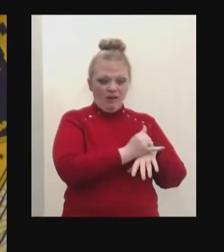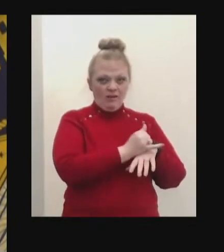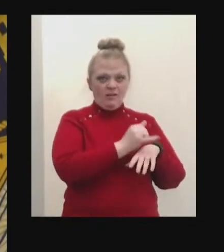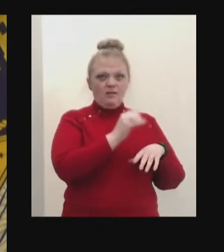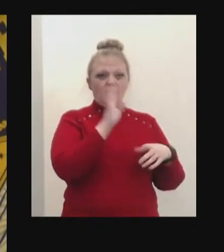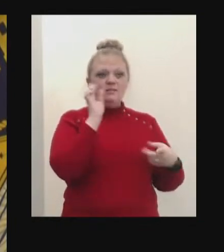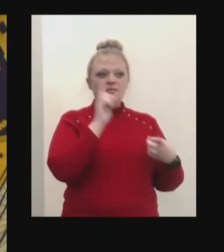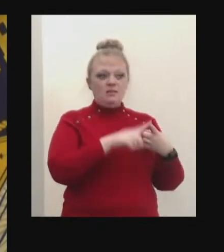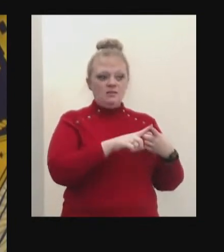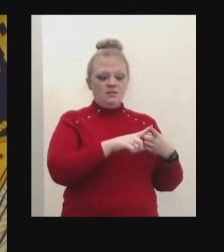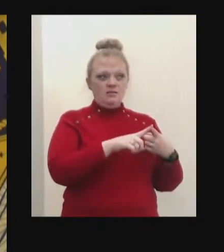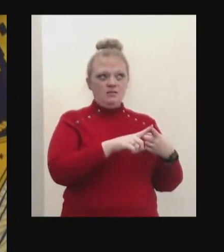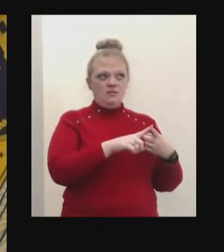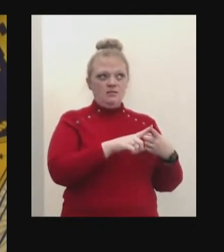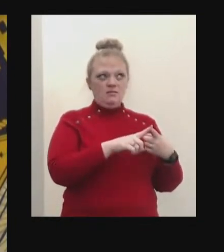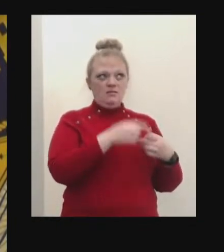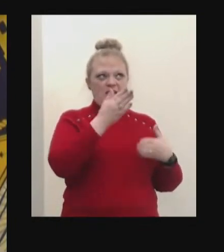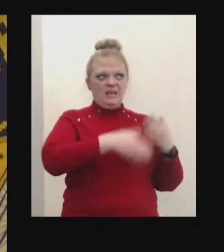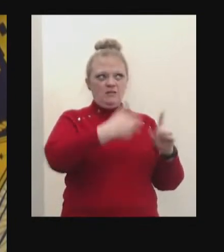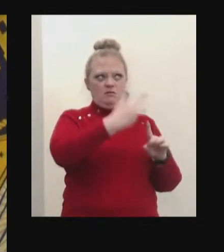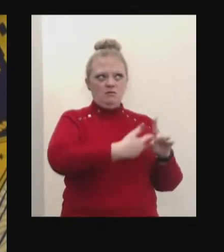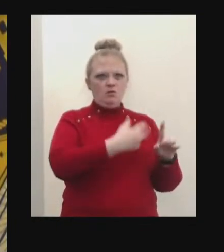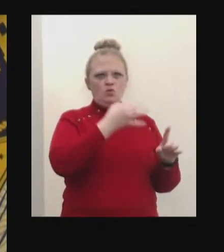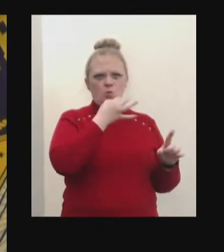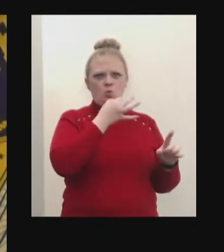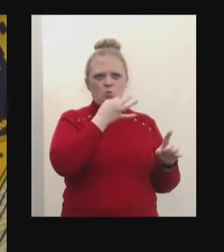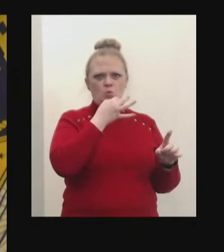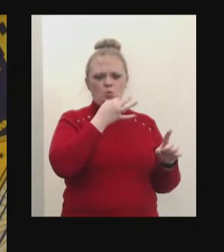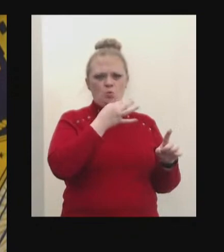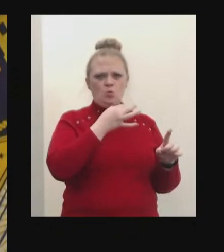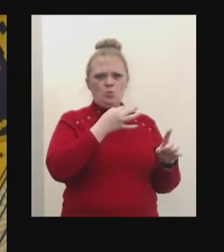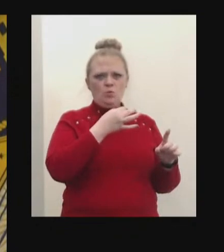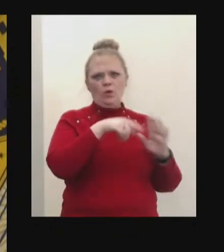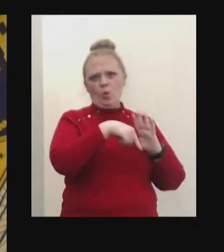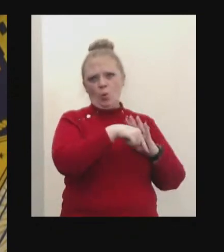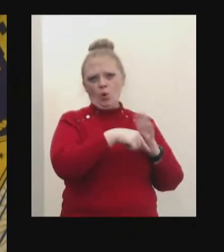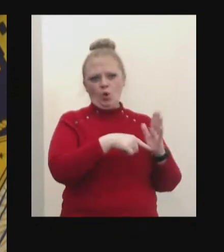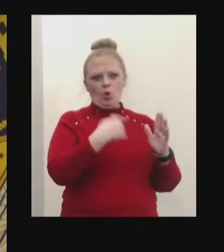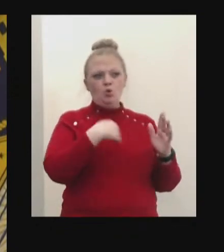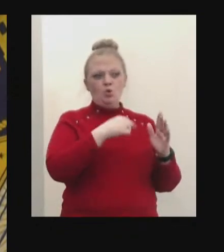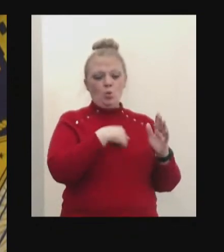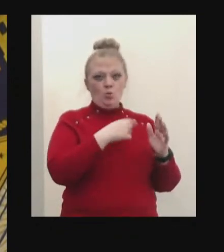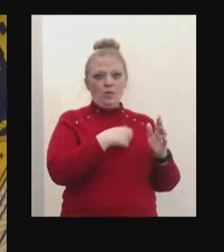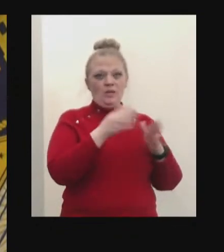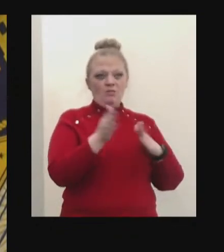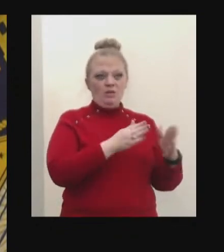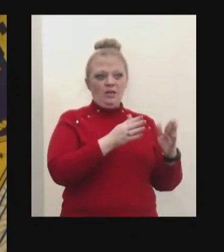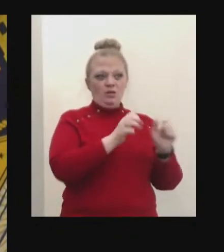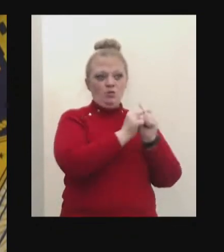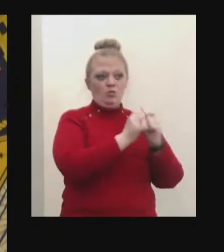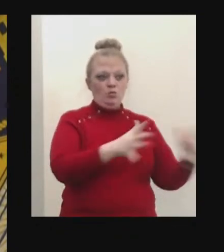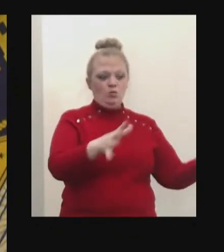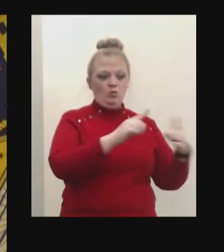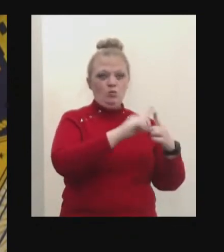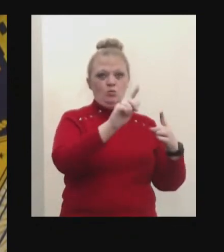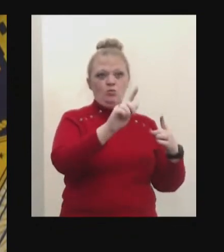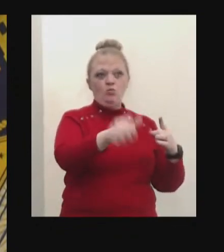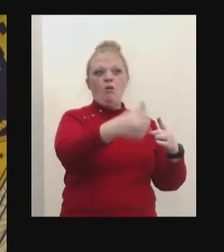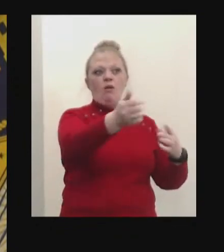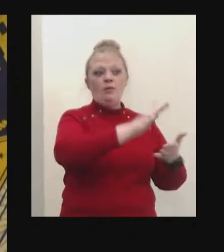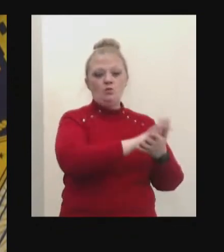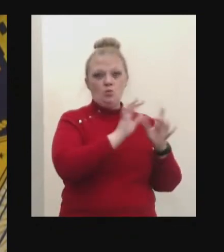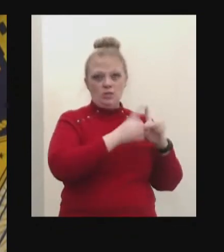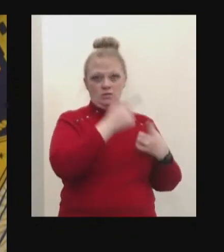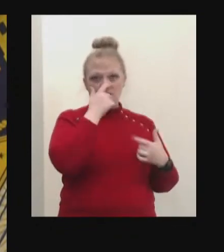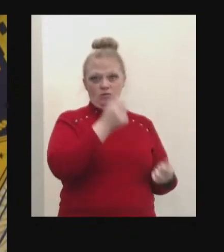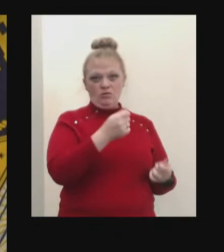quarter, which ends, of course, in the next day or two. We plan on expanding it in January to other school districts that are interested. There are rules